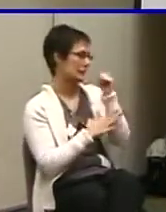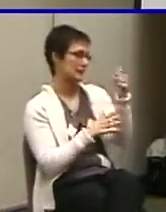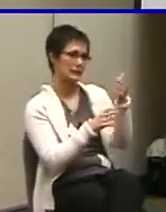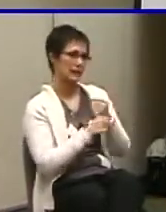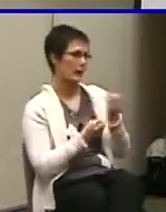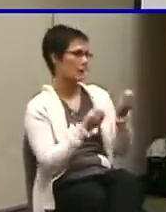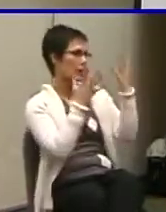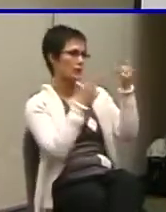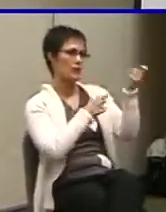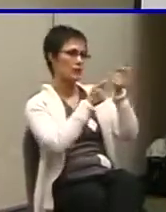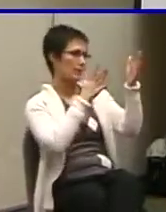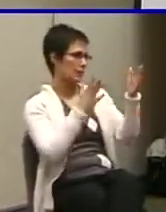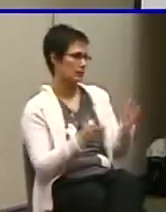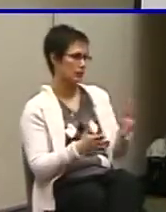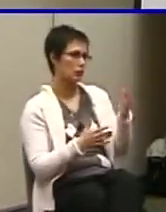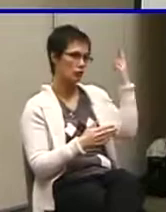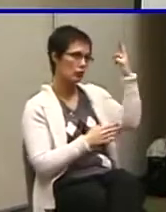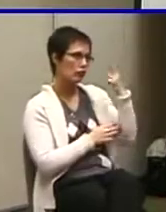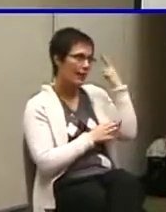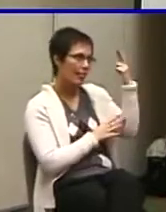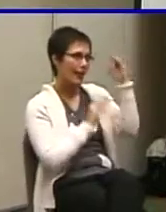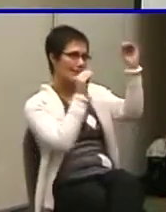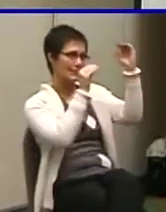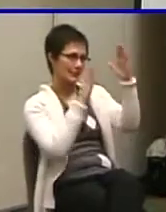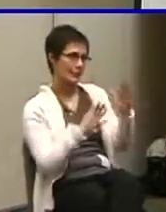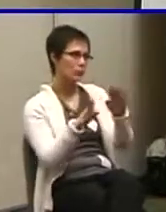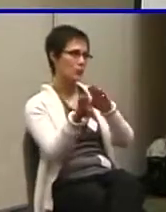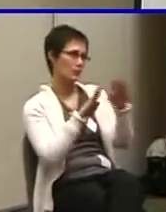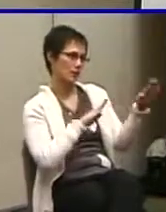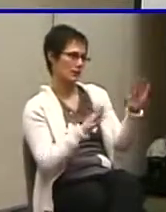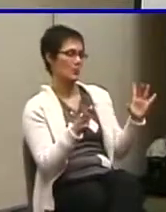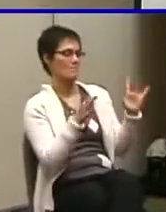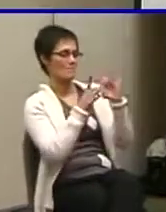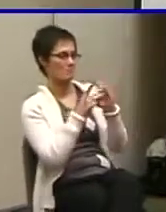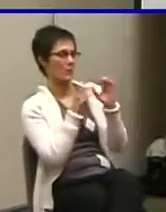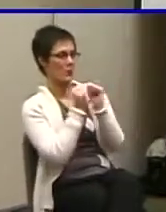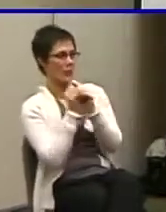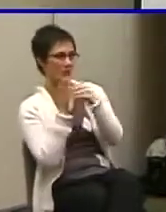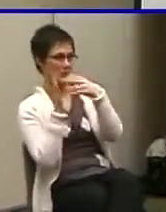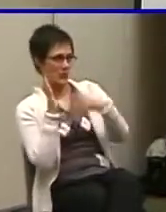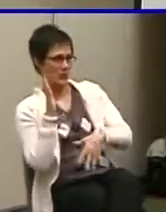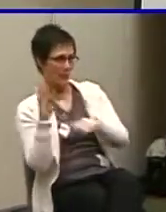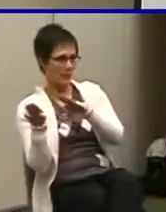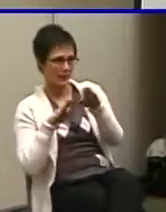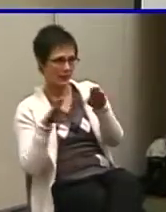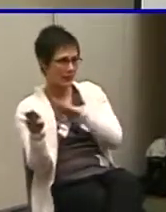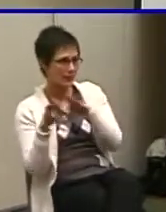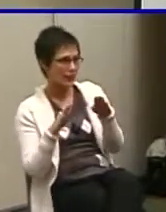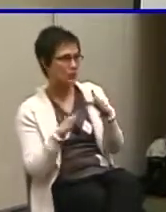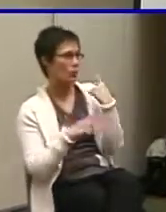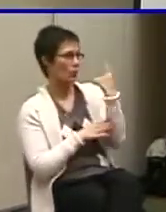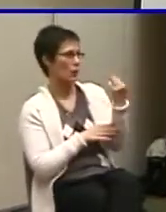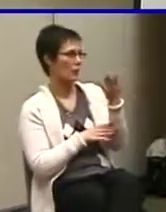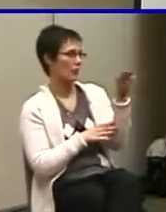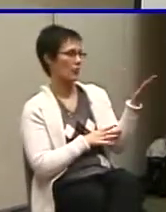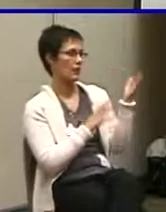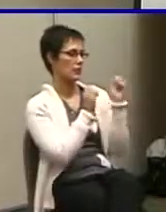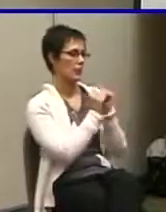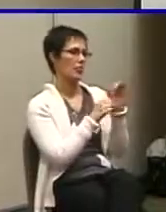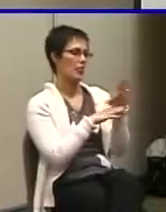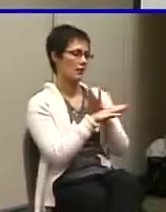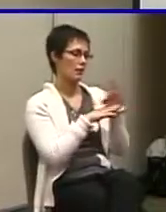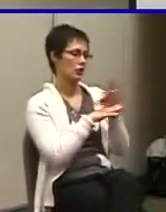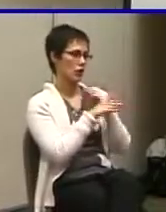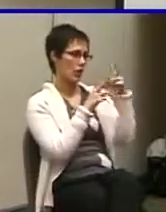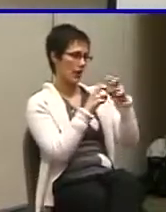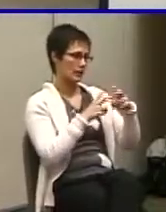an administrator to realize that teacher behavior plays a role in student behavior. And so if you talk about the fact that one of the things the functional assessment does that allows us to